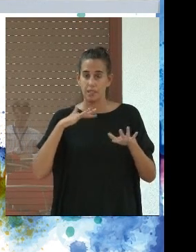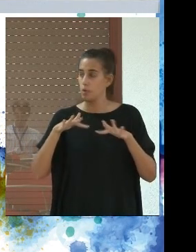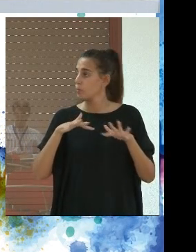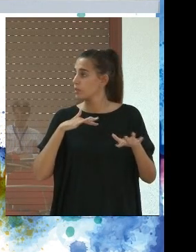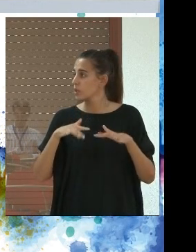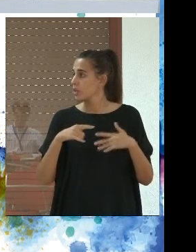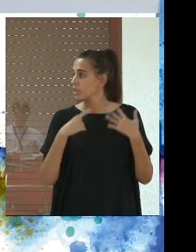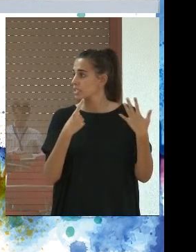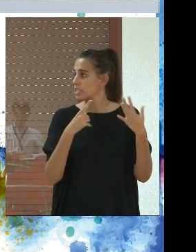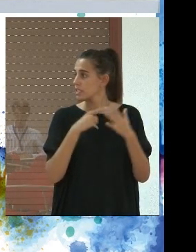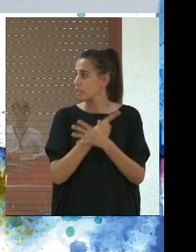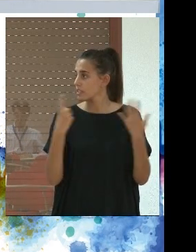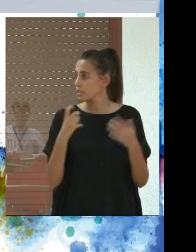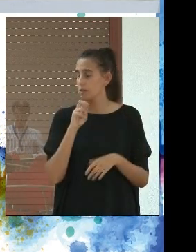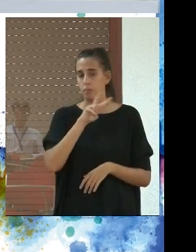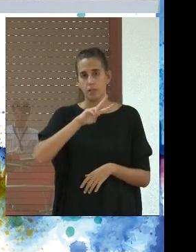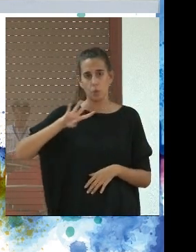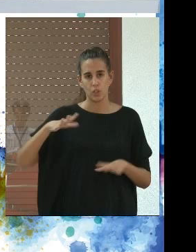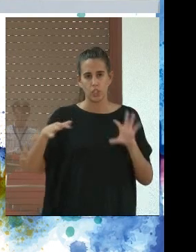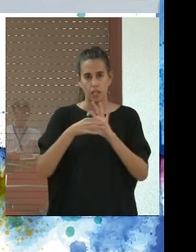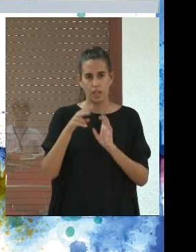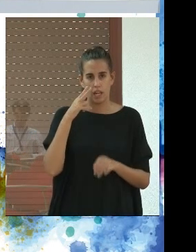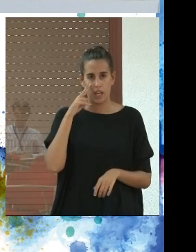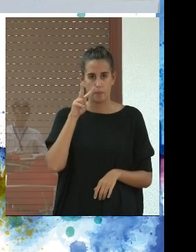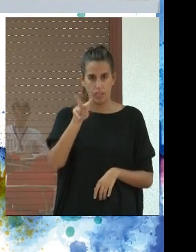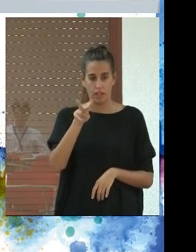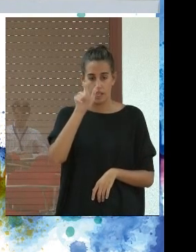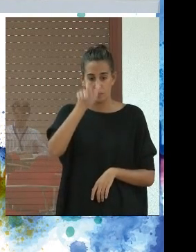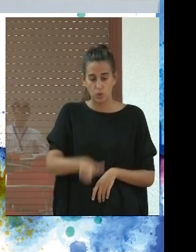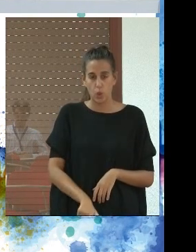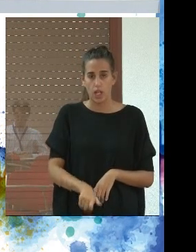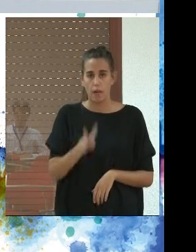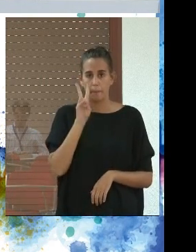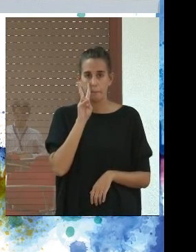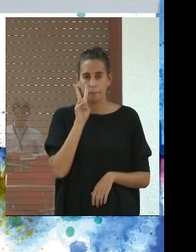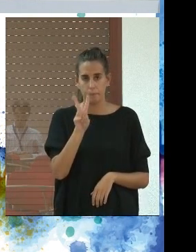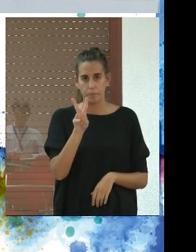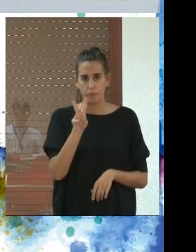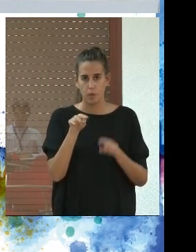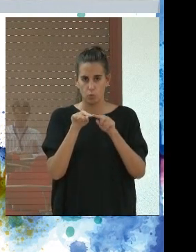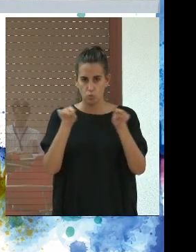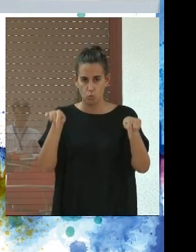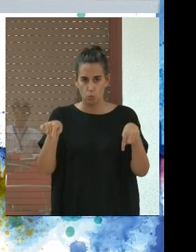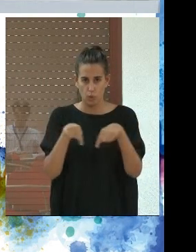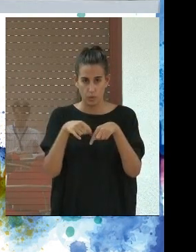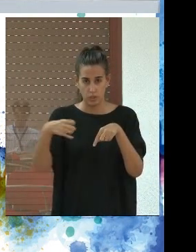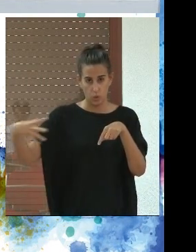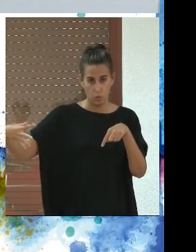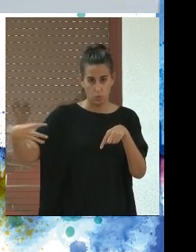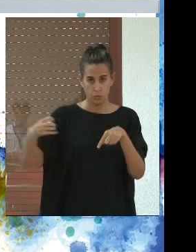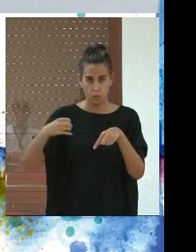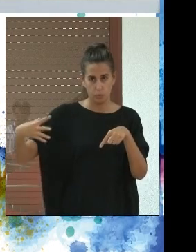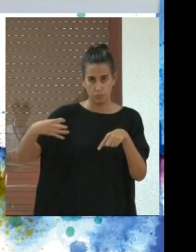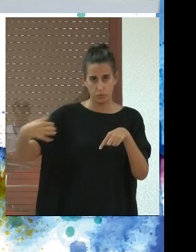is produced, and then we'll see the harmonic ones that come from the eyesight. We